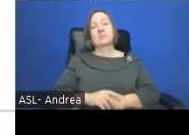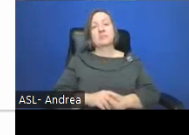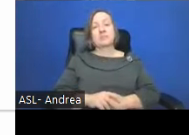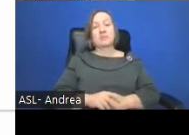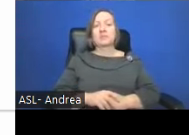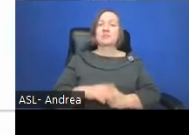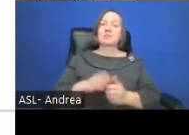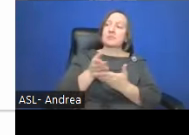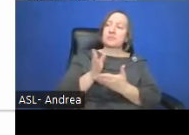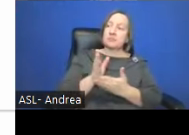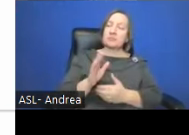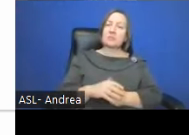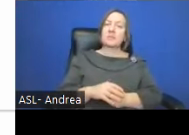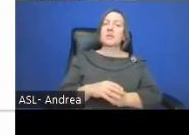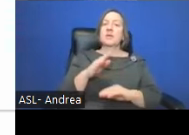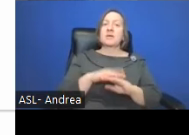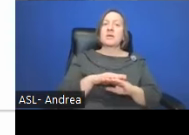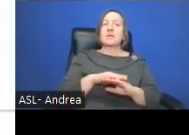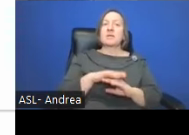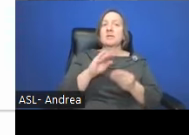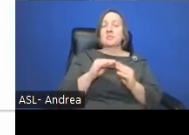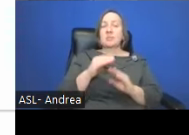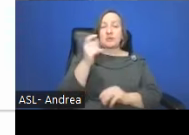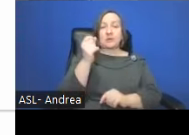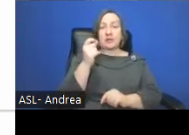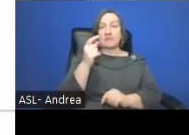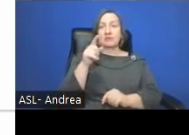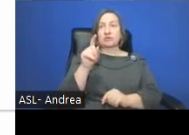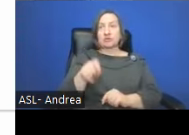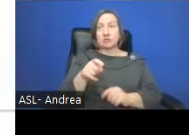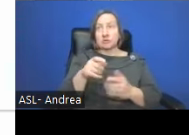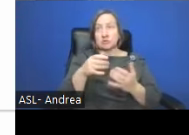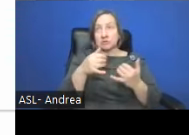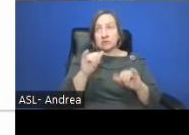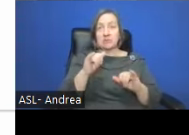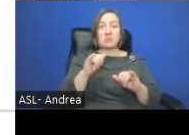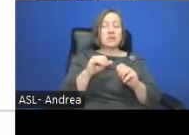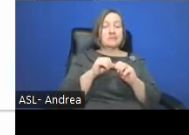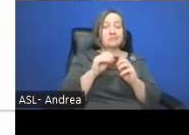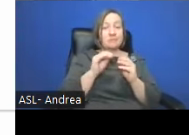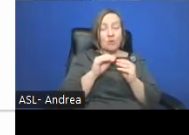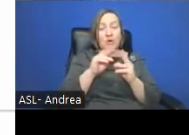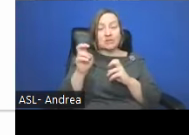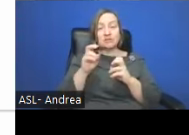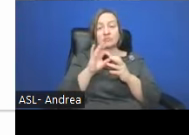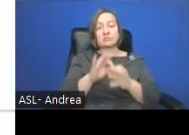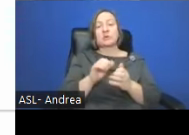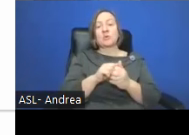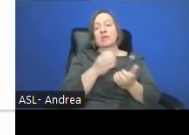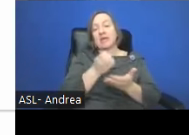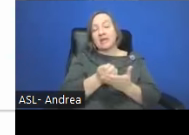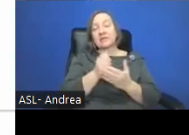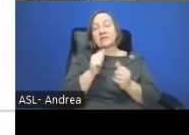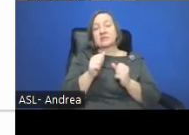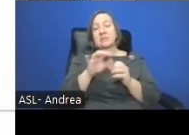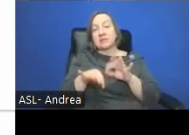All right, on number 11, should there still be outstanding issues regarding evidence that can be obtained, the panel